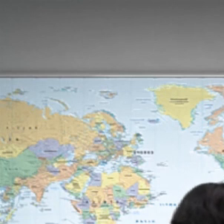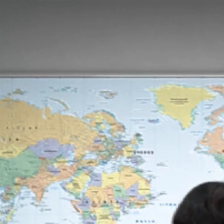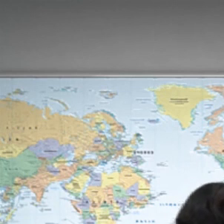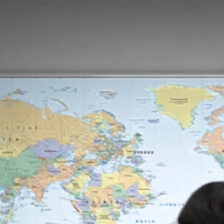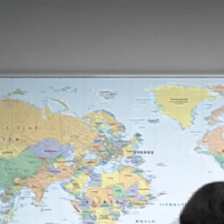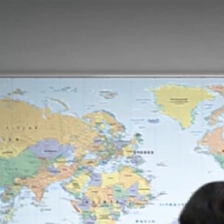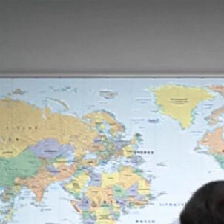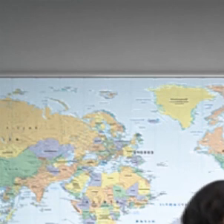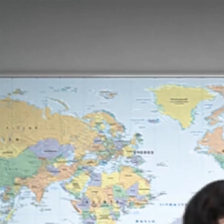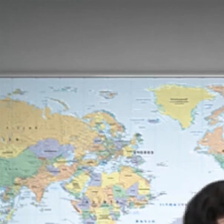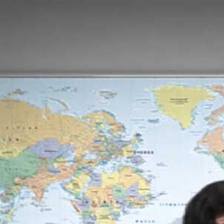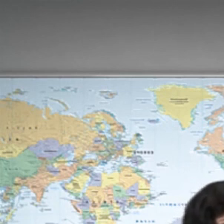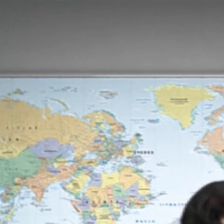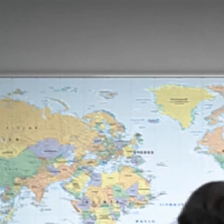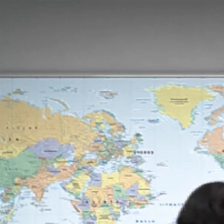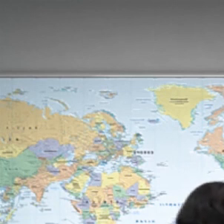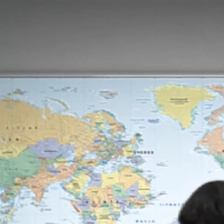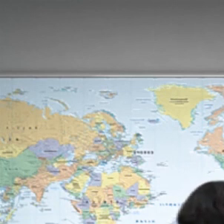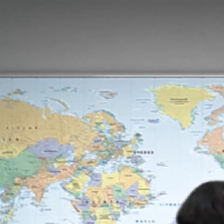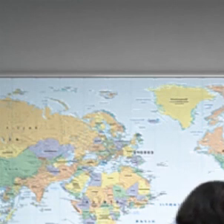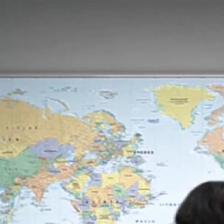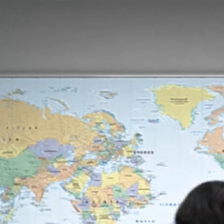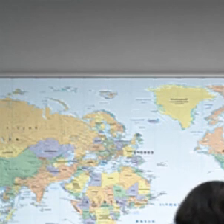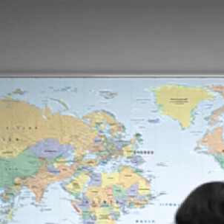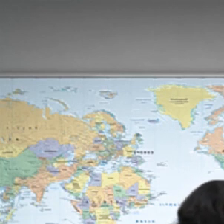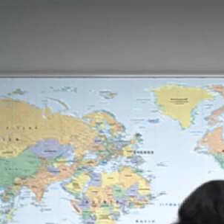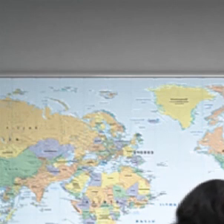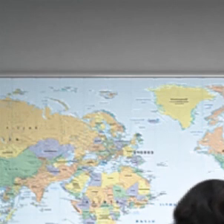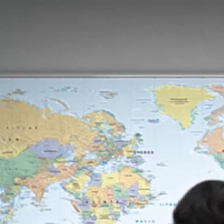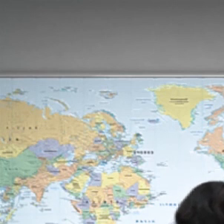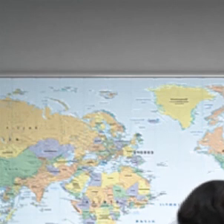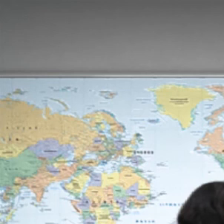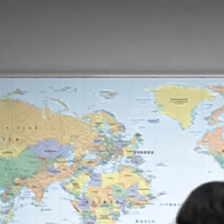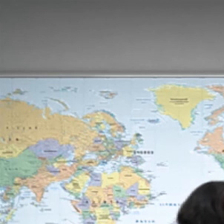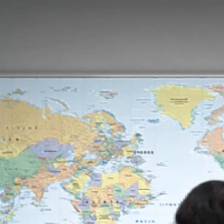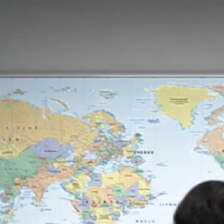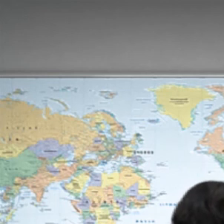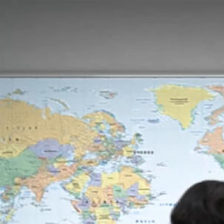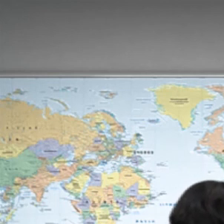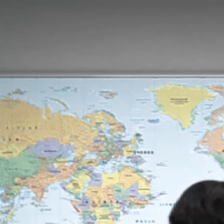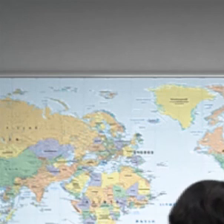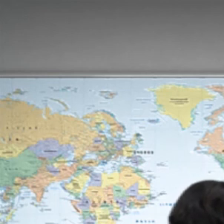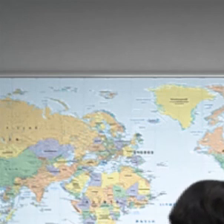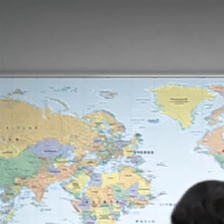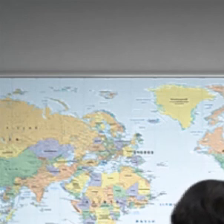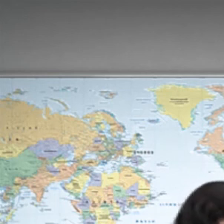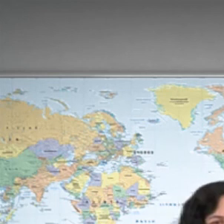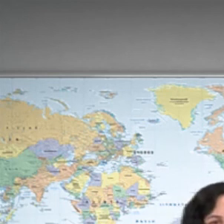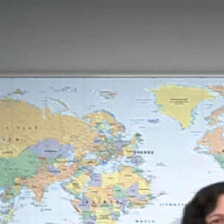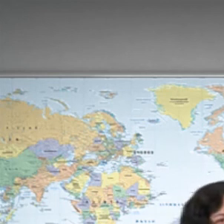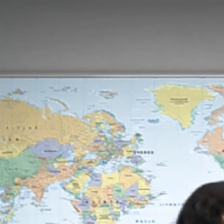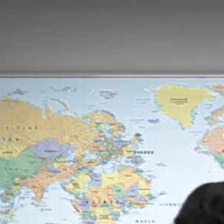my name is Mungame Thomas. I'm a teacher at Matetsari Primary School, doing English grade 6 and IC.